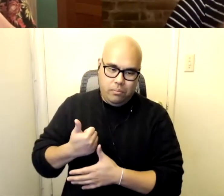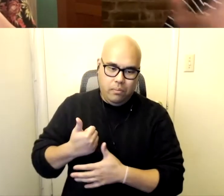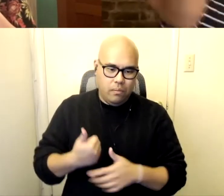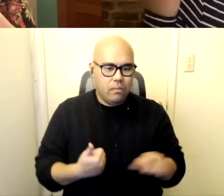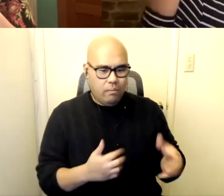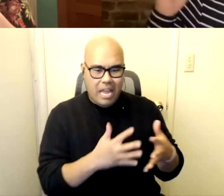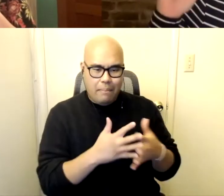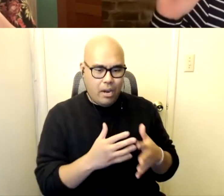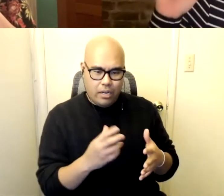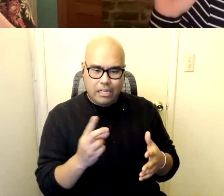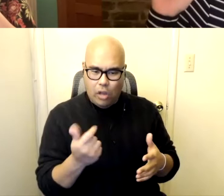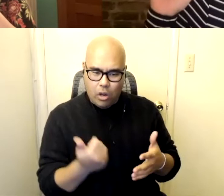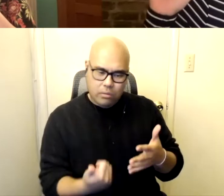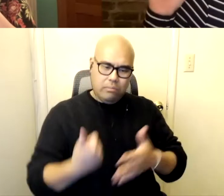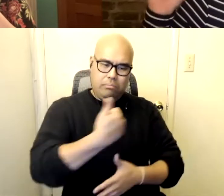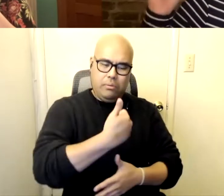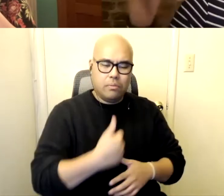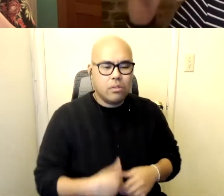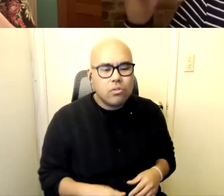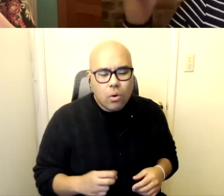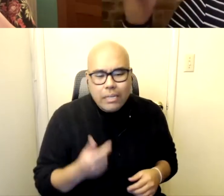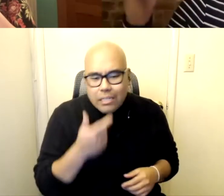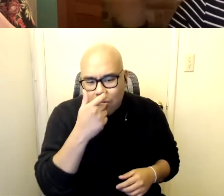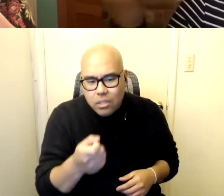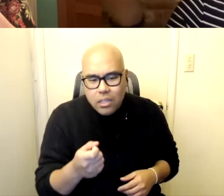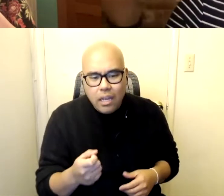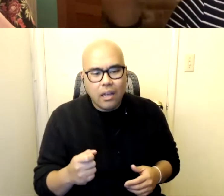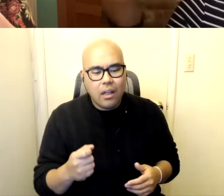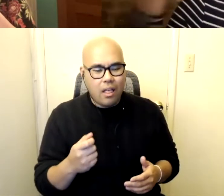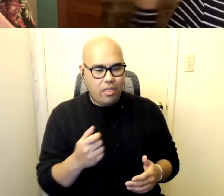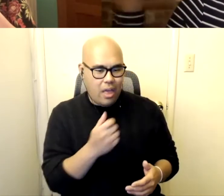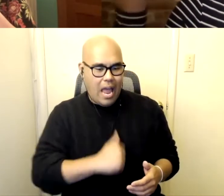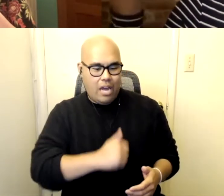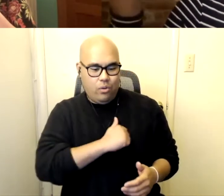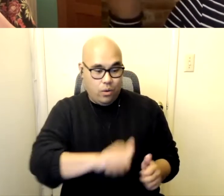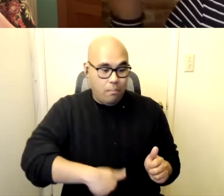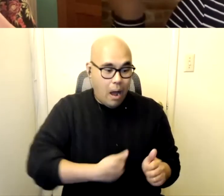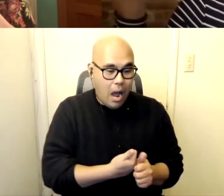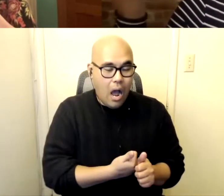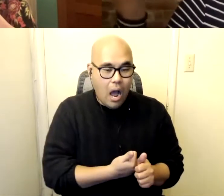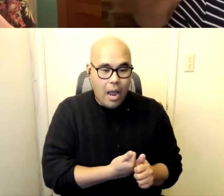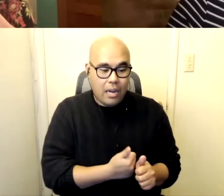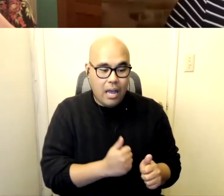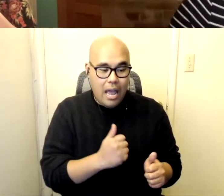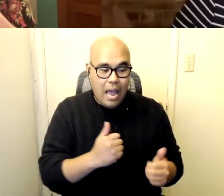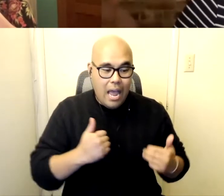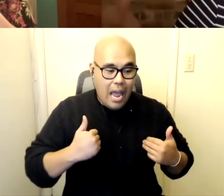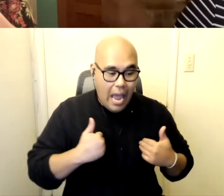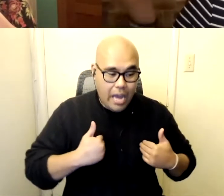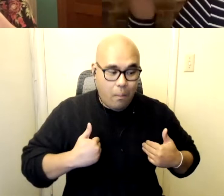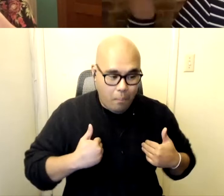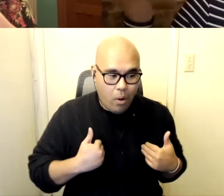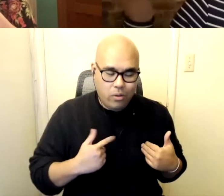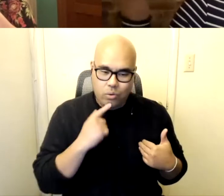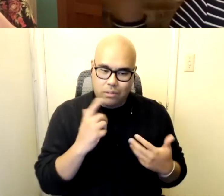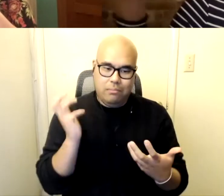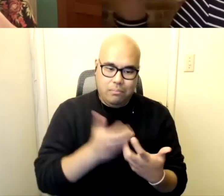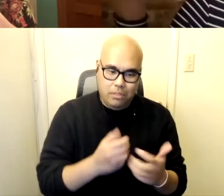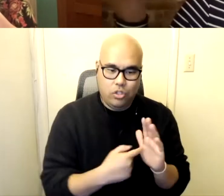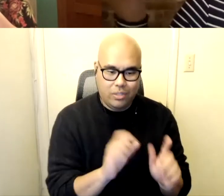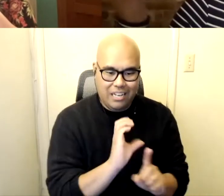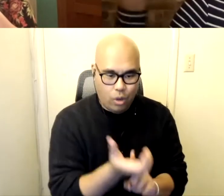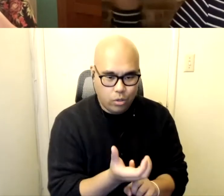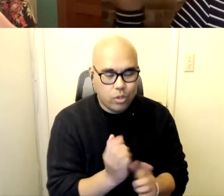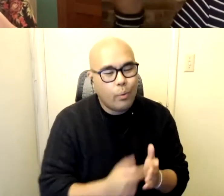And yeah, I'm just interested generally in what attitudes to animals can reveal about cultural difference and tension. So I guess what did you find like productive and